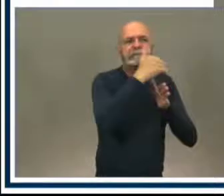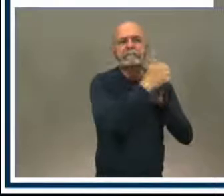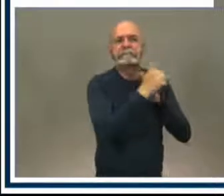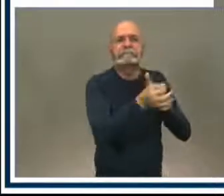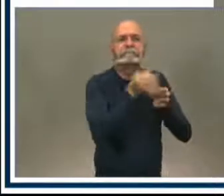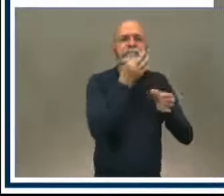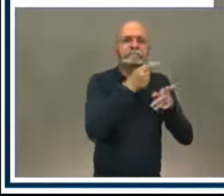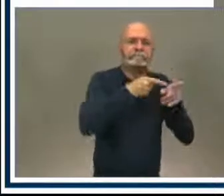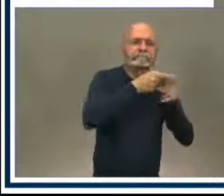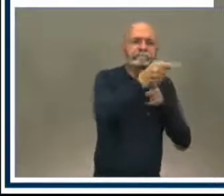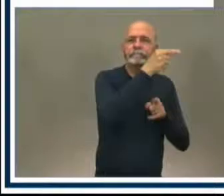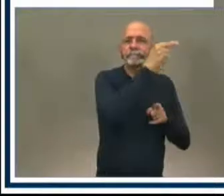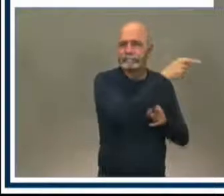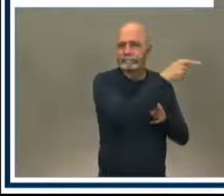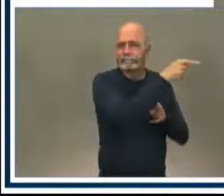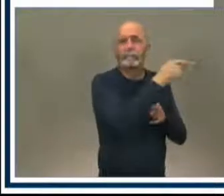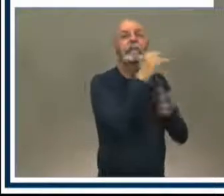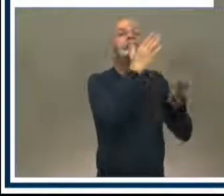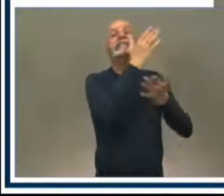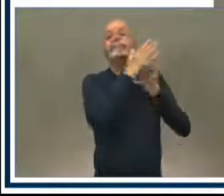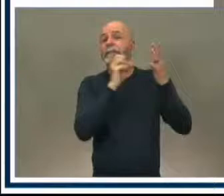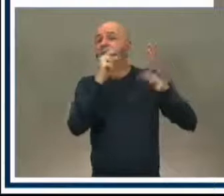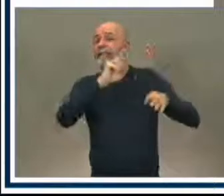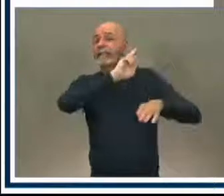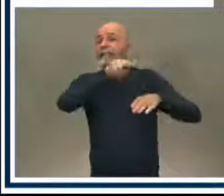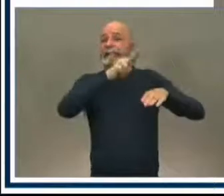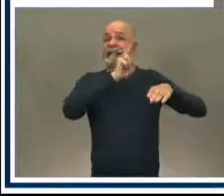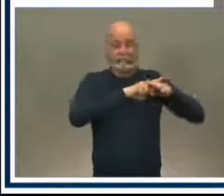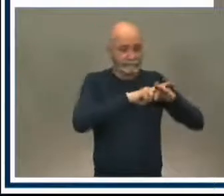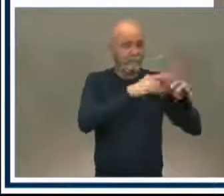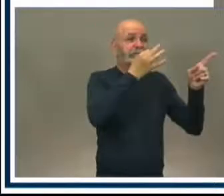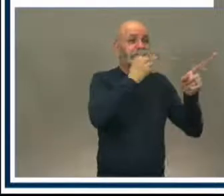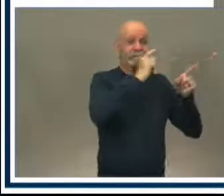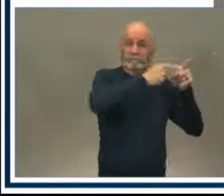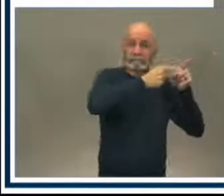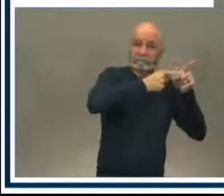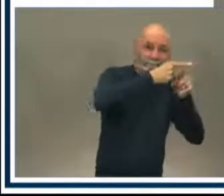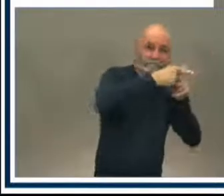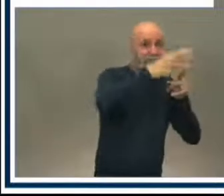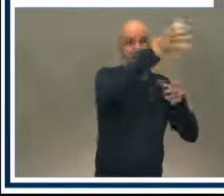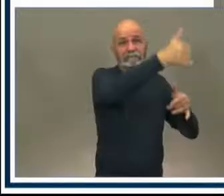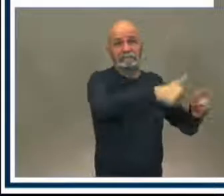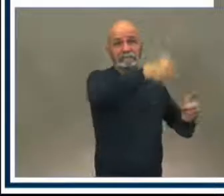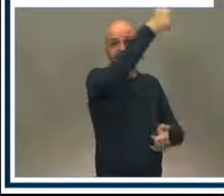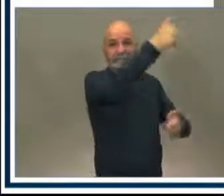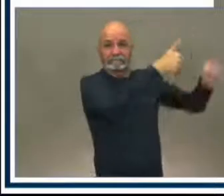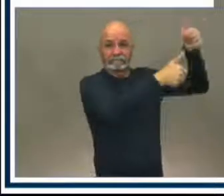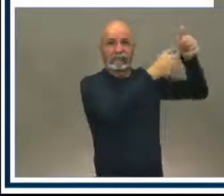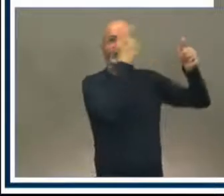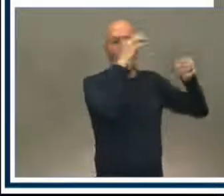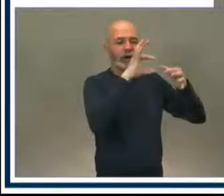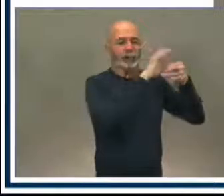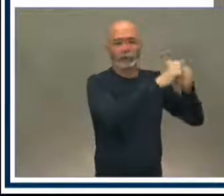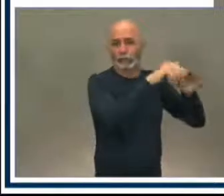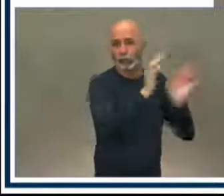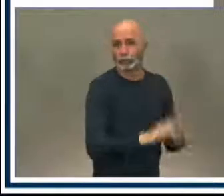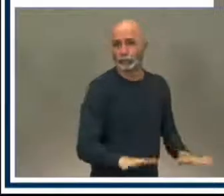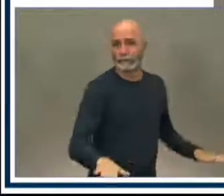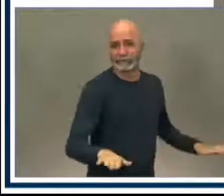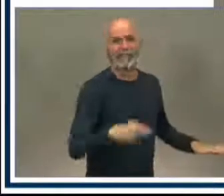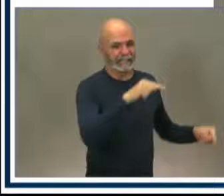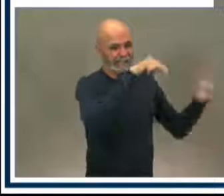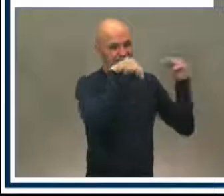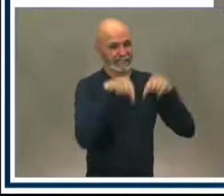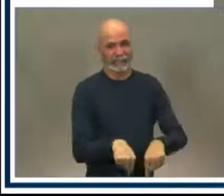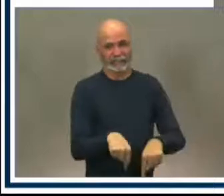to have some national, international experts in our pediatrician community right here in this province. So we'll certainly be working